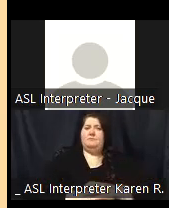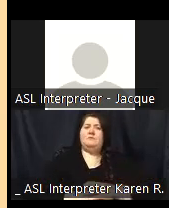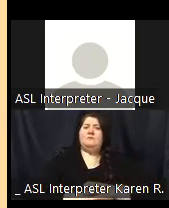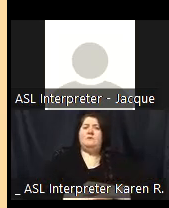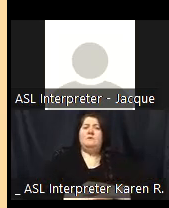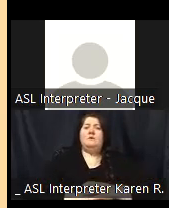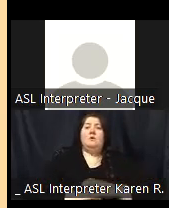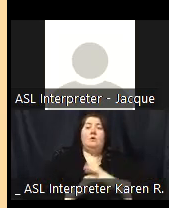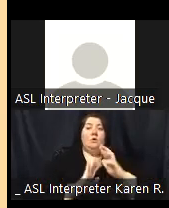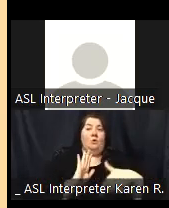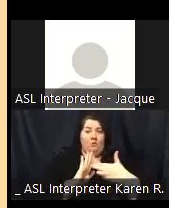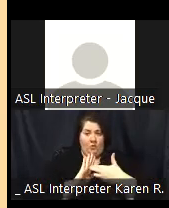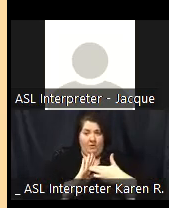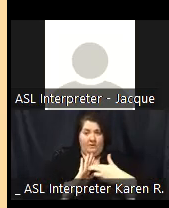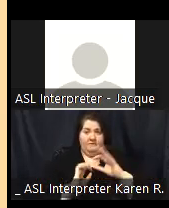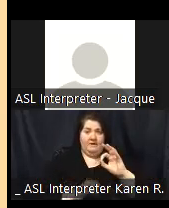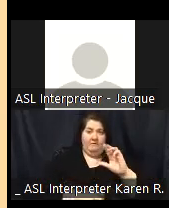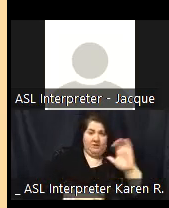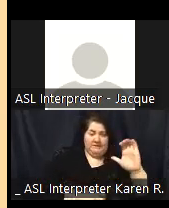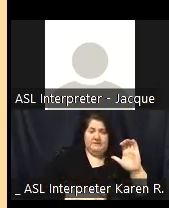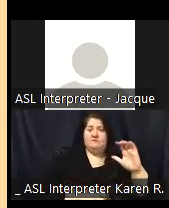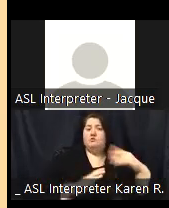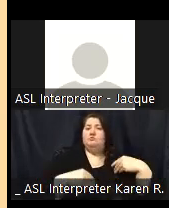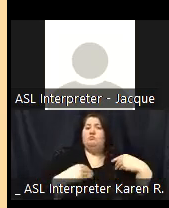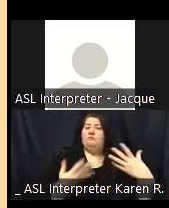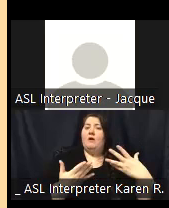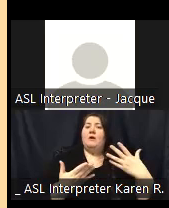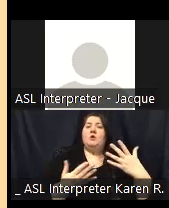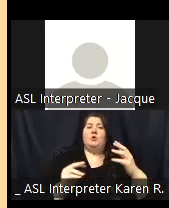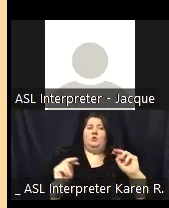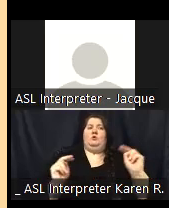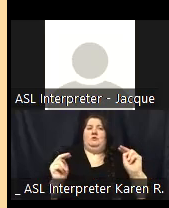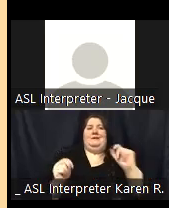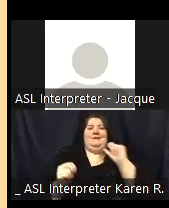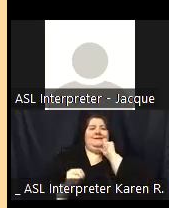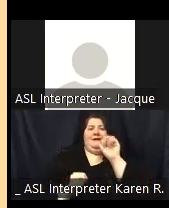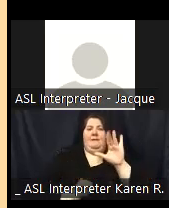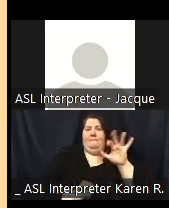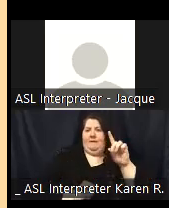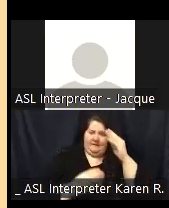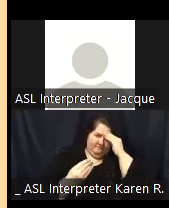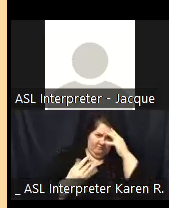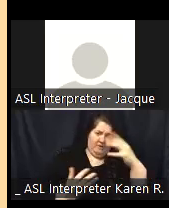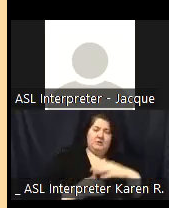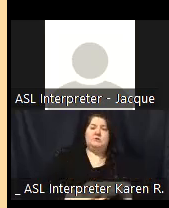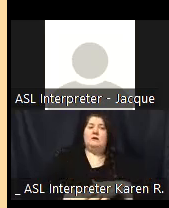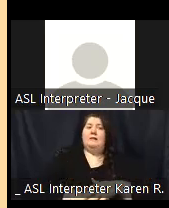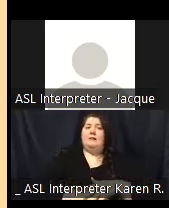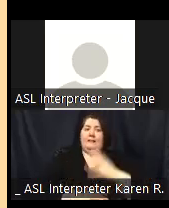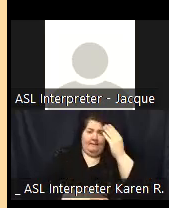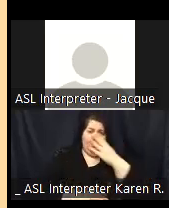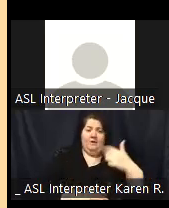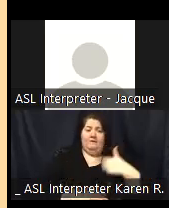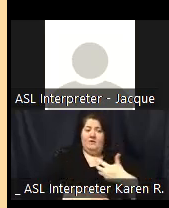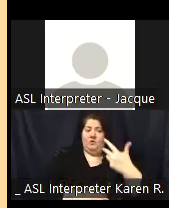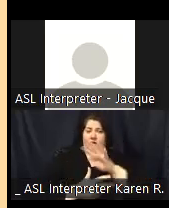of the DHH FRC here is to provide neutral, unbiased information to families, letting them know they have 3 options